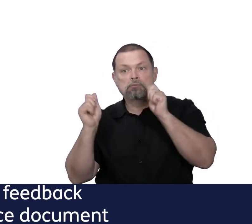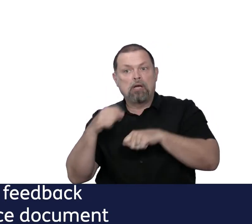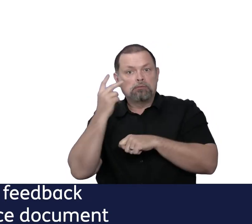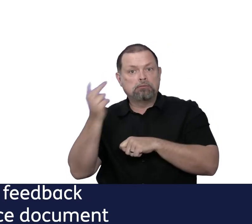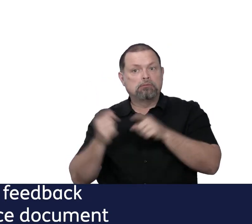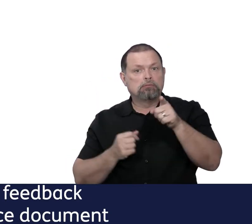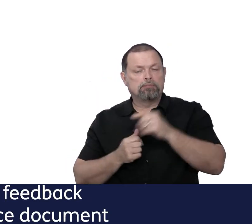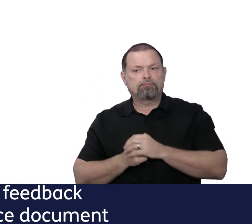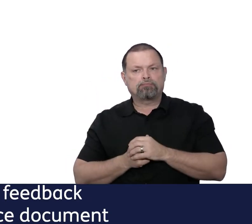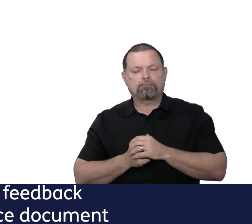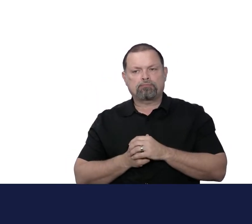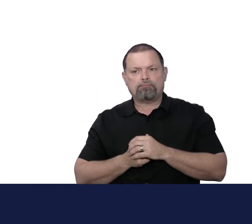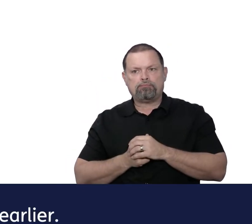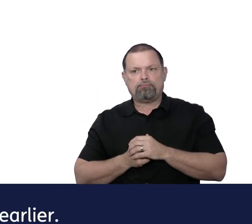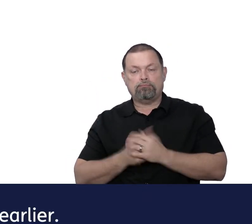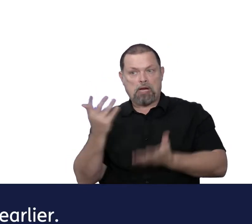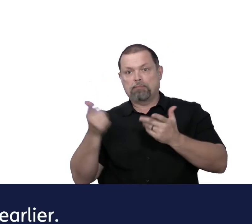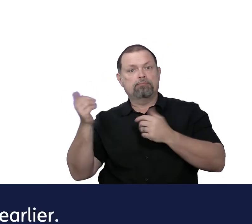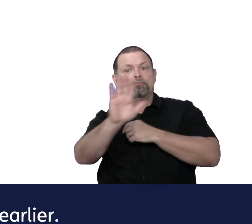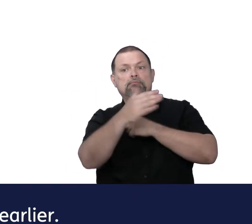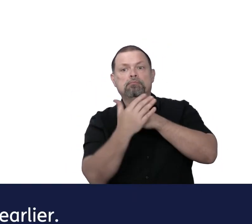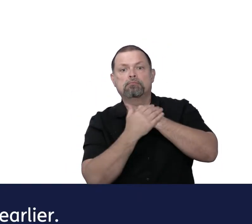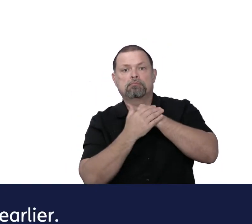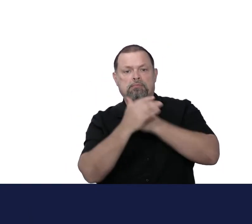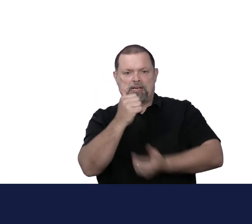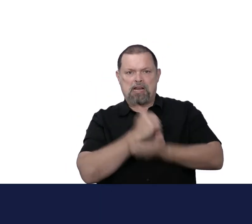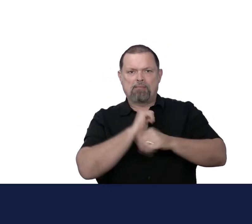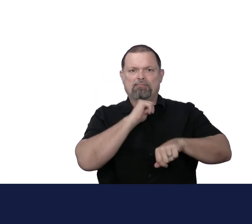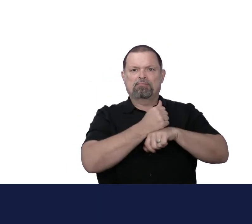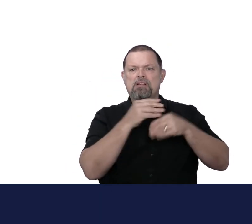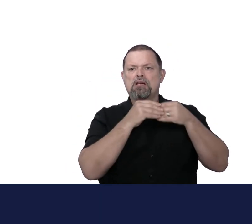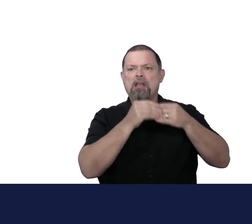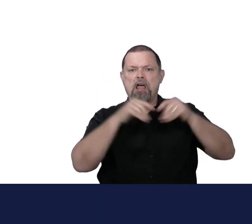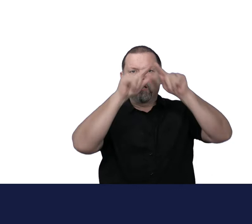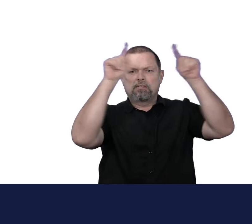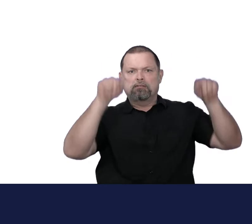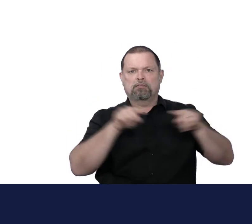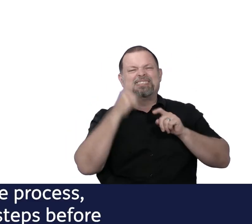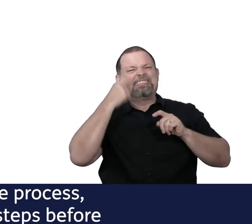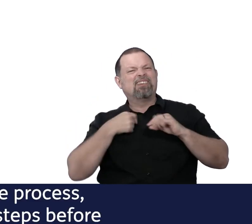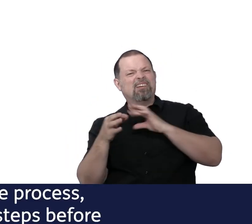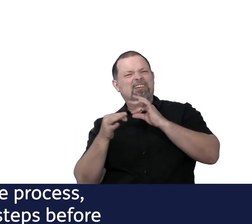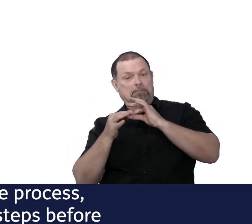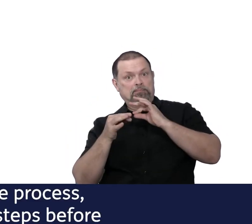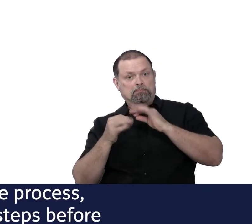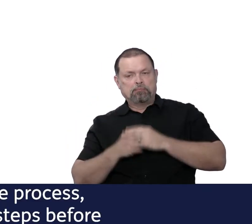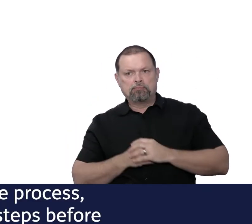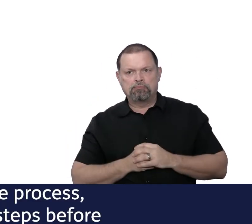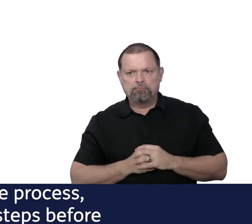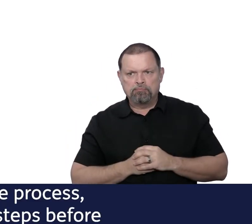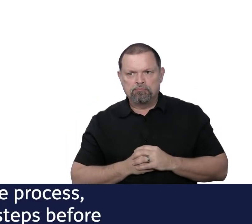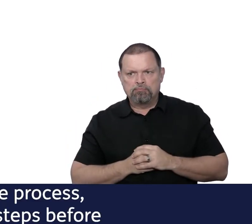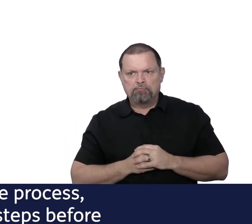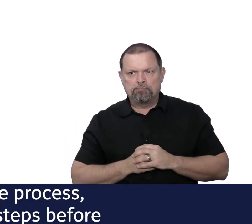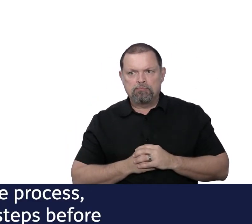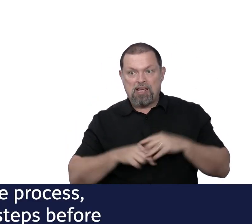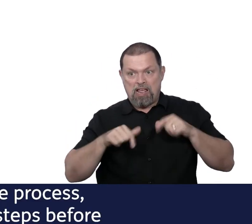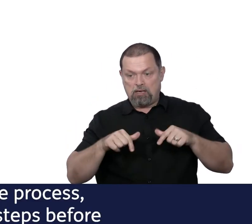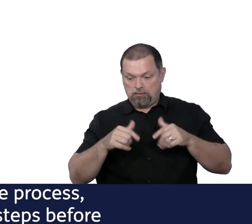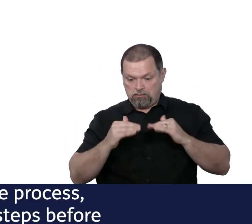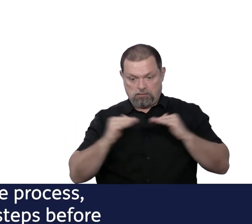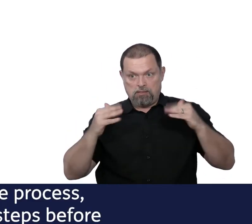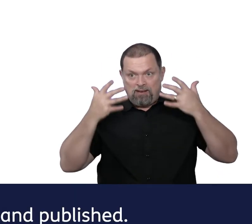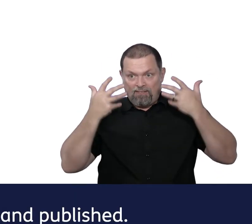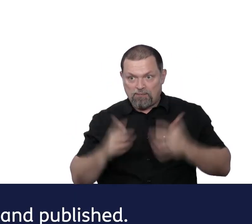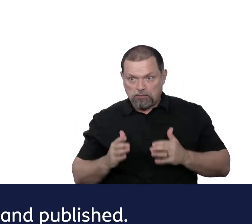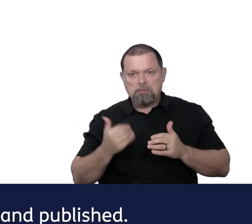help make a guidance document, like we discussed earlier. After this stage of the process, there are a few more